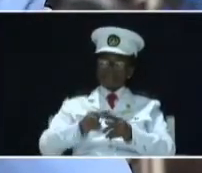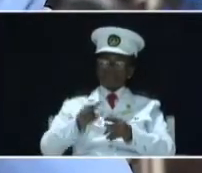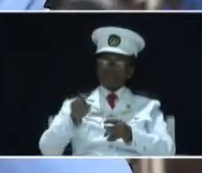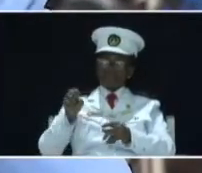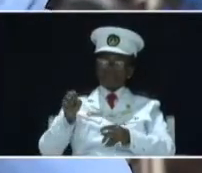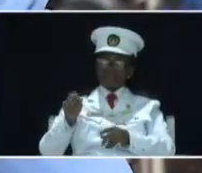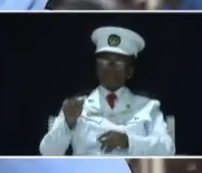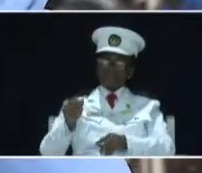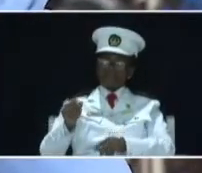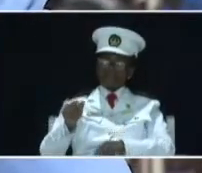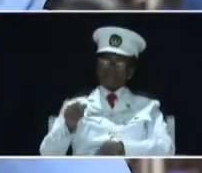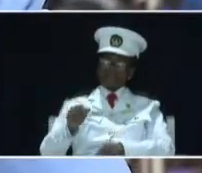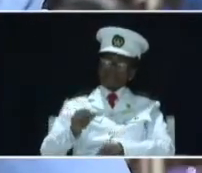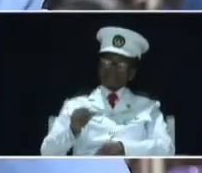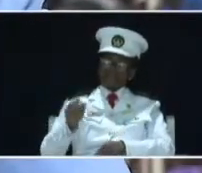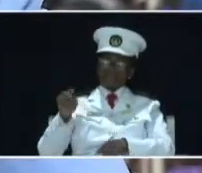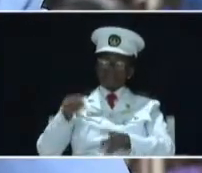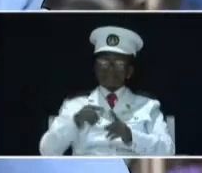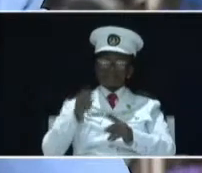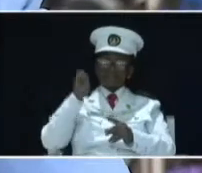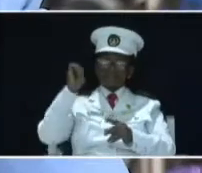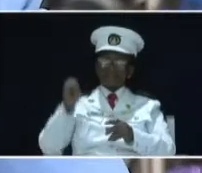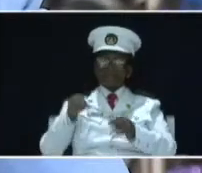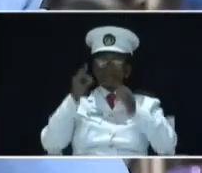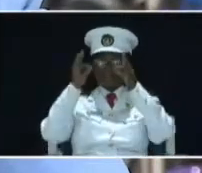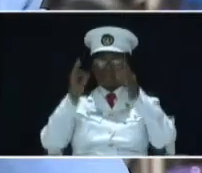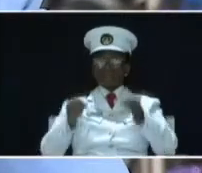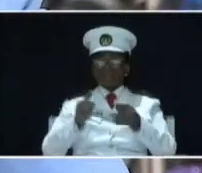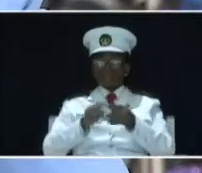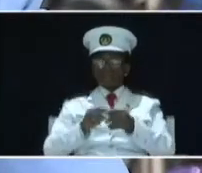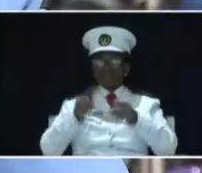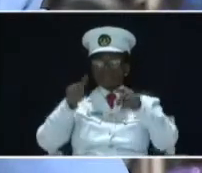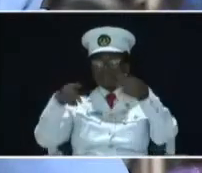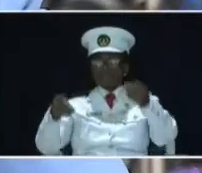when he decided to provide for Elijah,